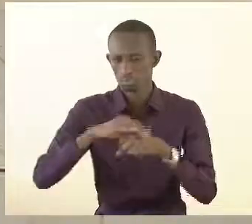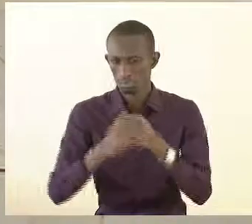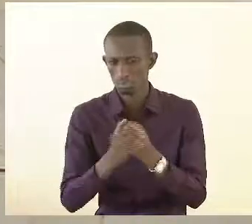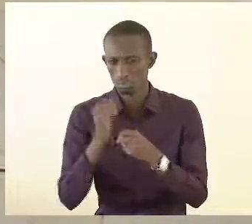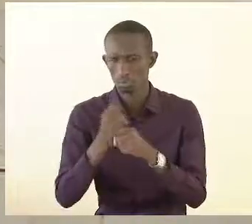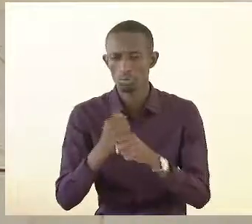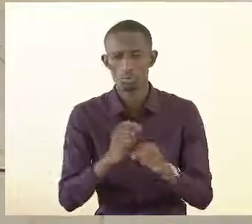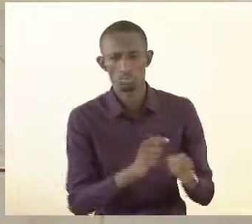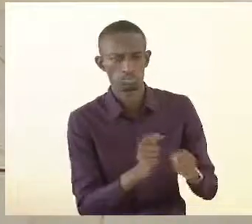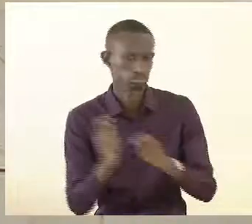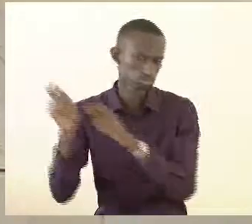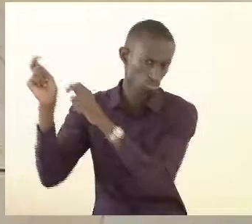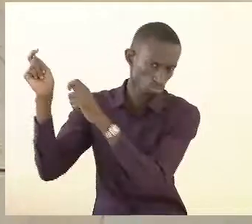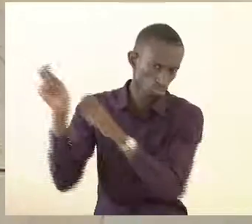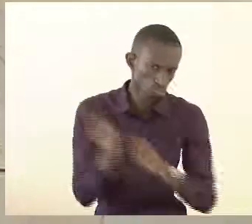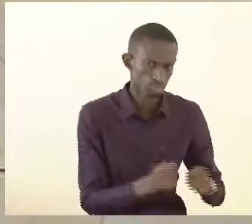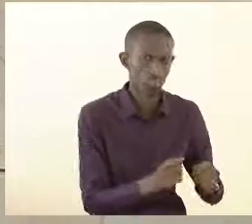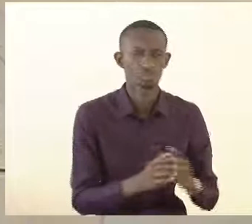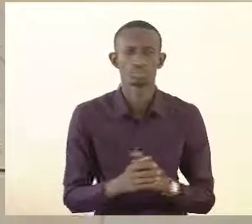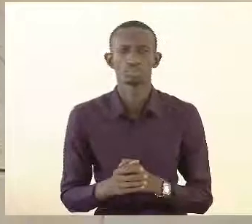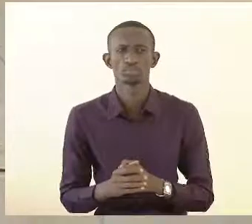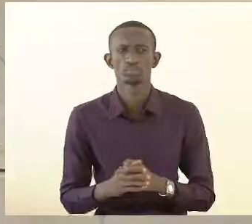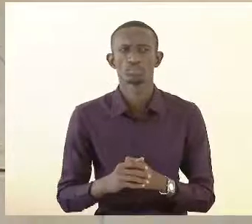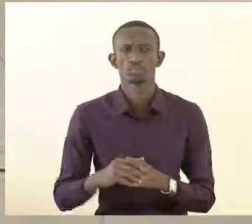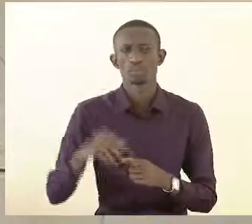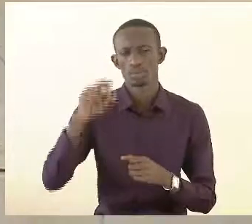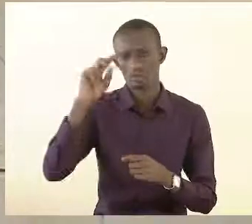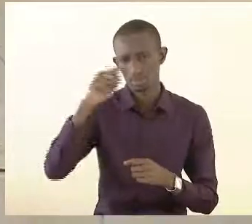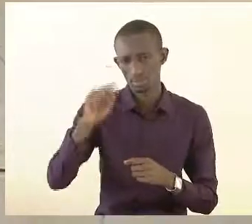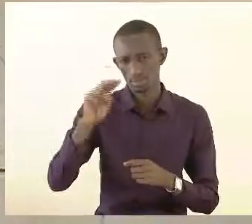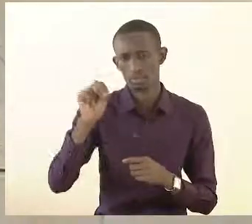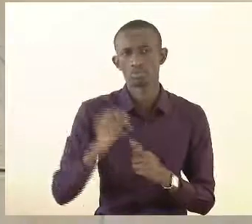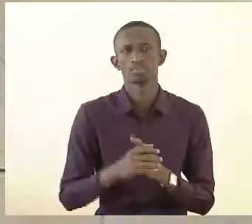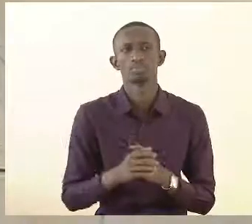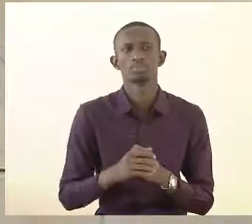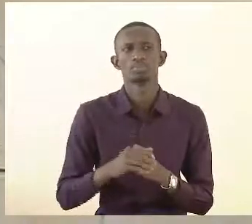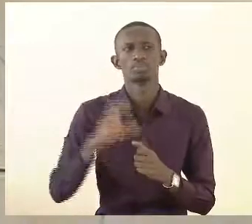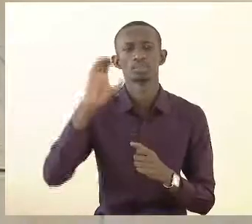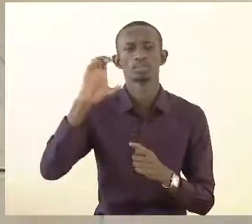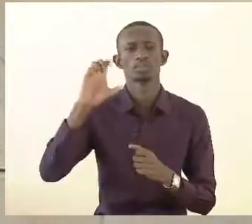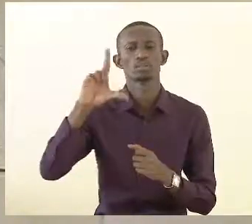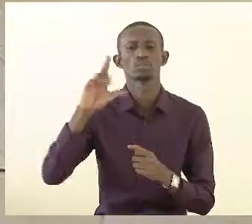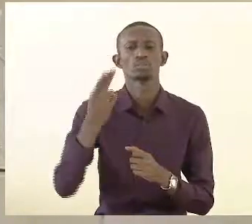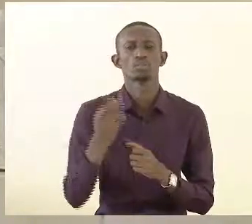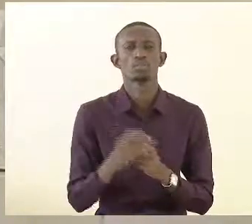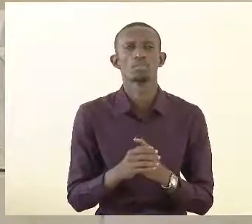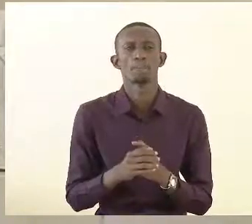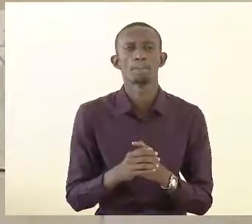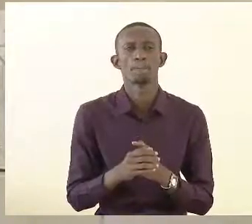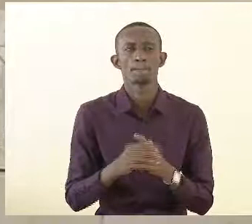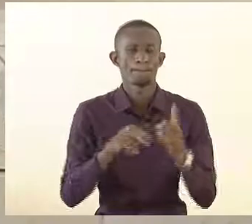HCl in the presence of zinc chloride, we produce CH3CH2,